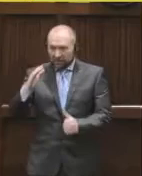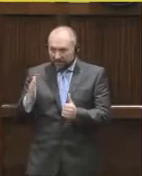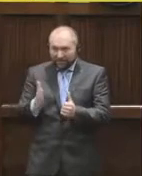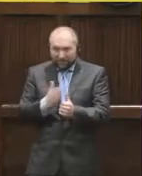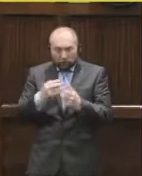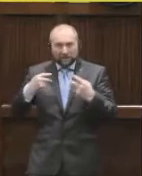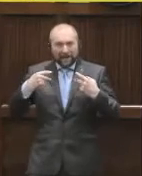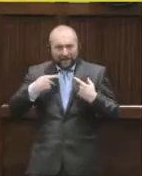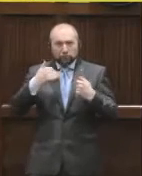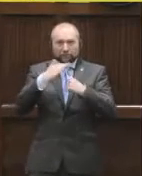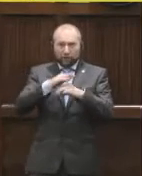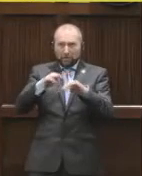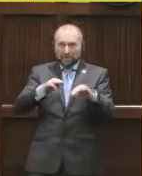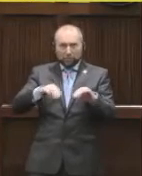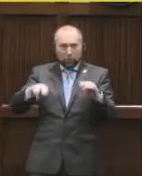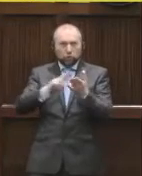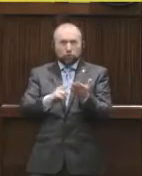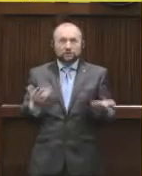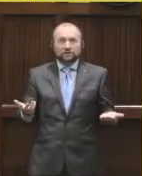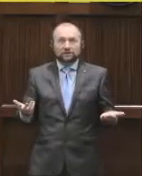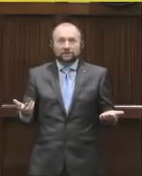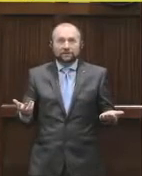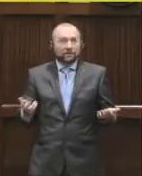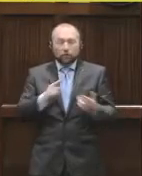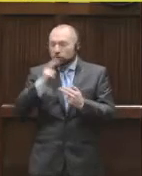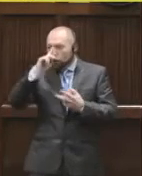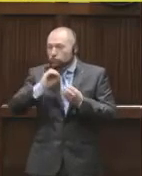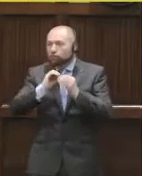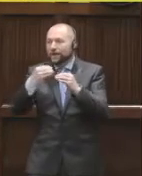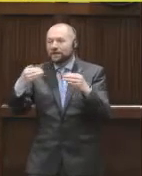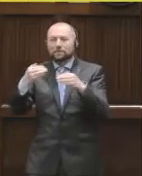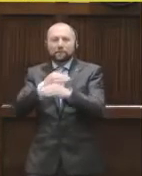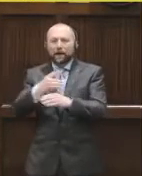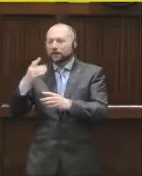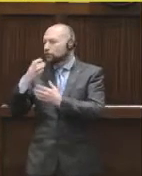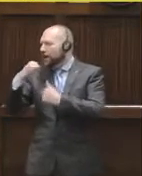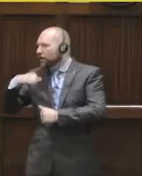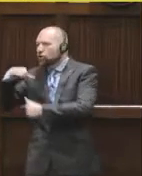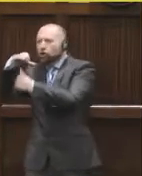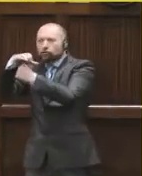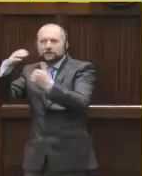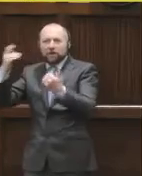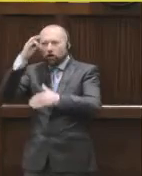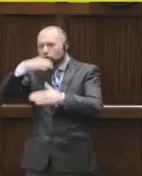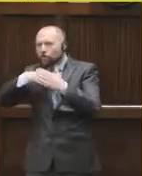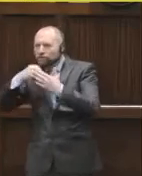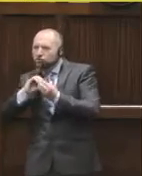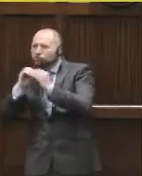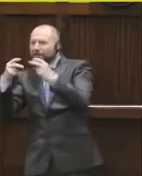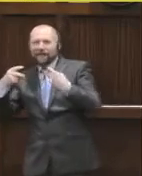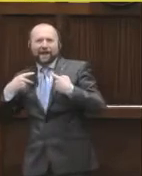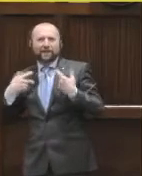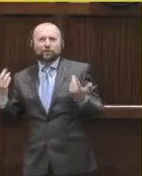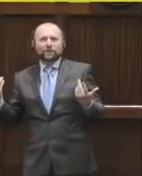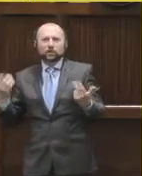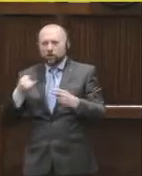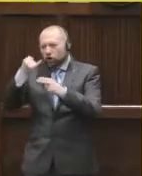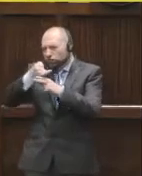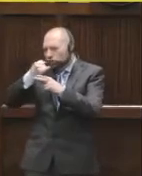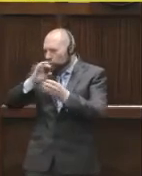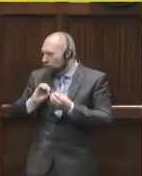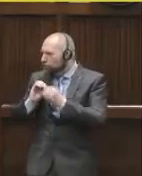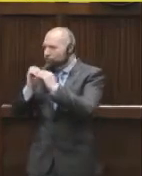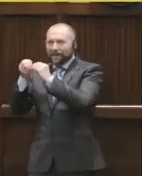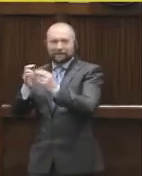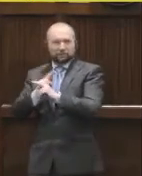by outside forces. It wasn't invented by an authority or by a government department or by a school curriculum.